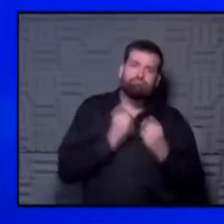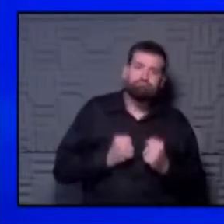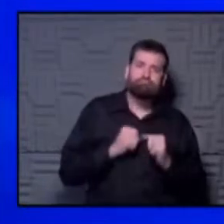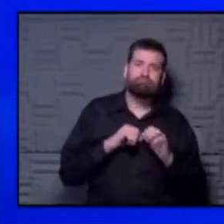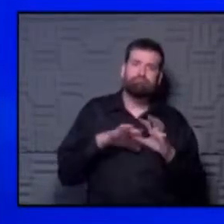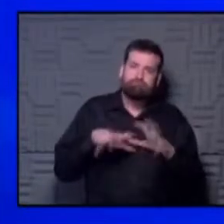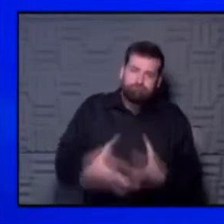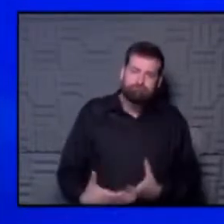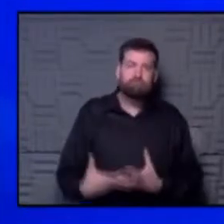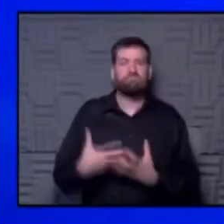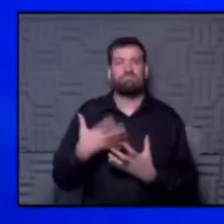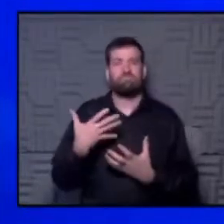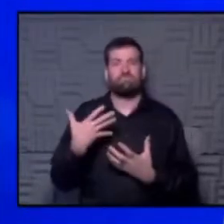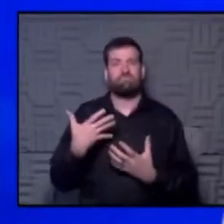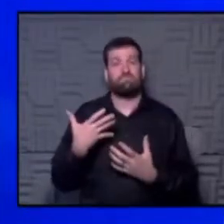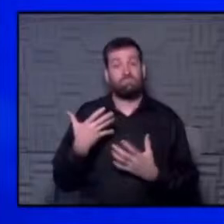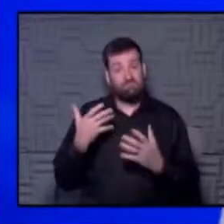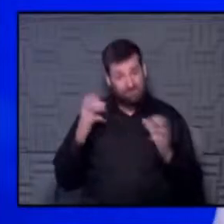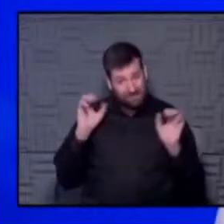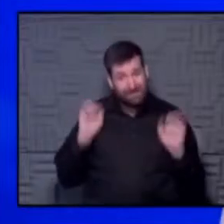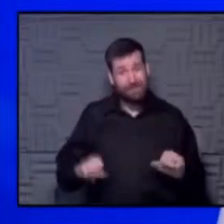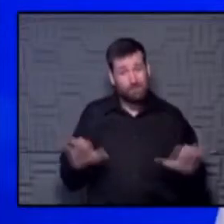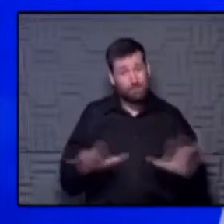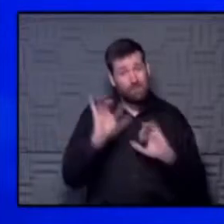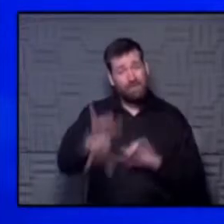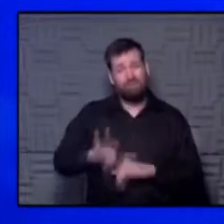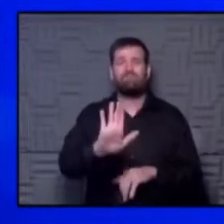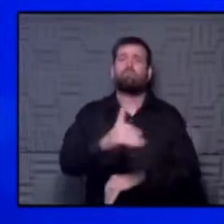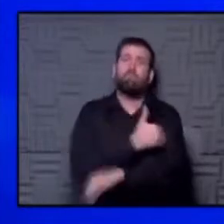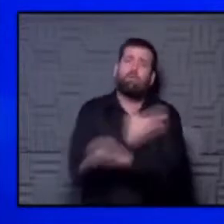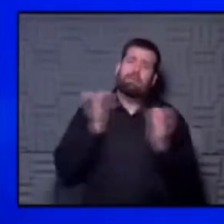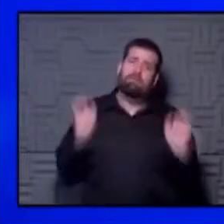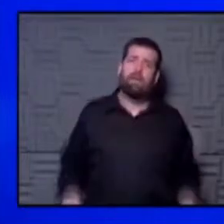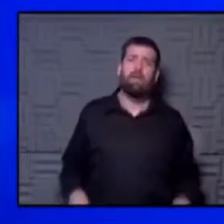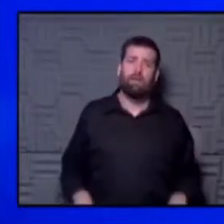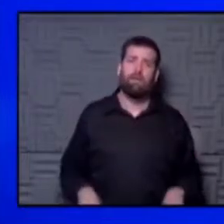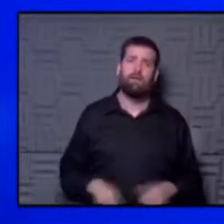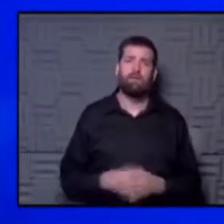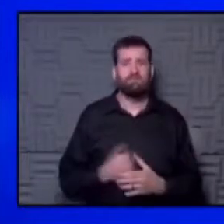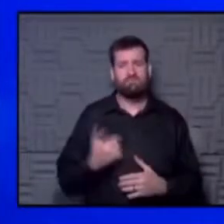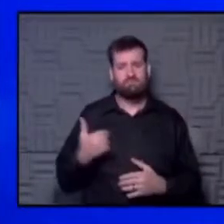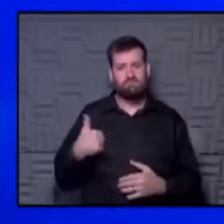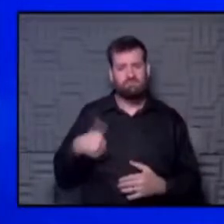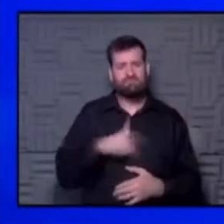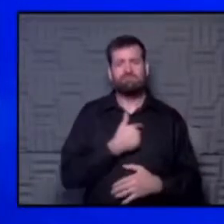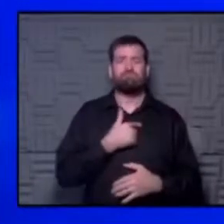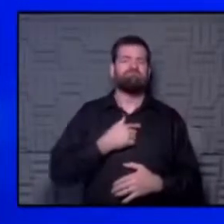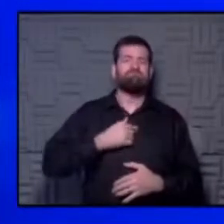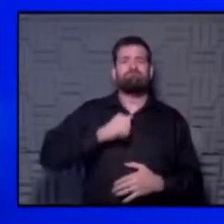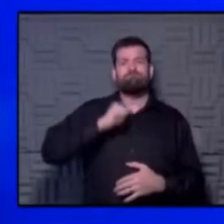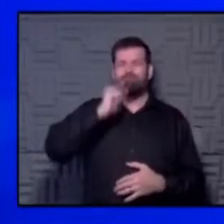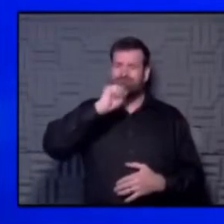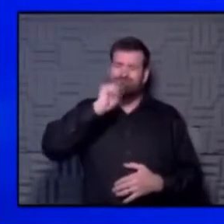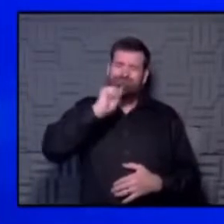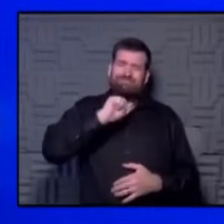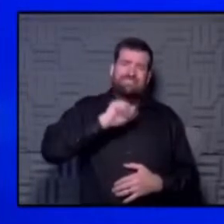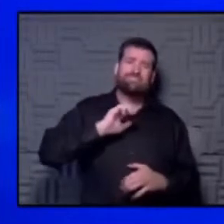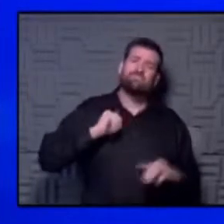safe. You have the power to do that. And we all have cows, right? We're all tired of it. We all just want to go